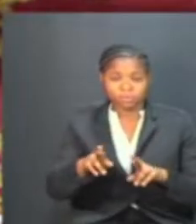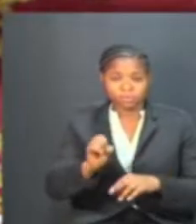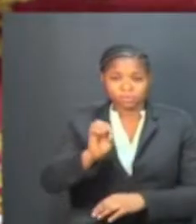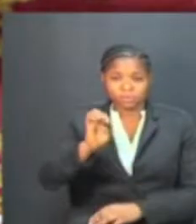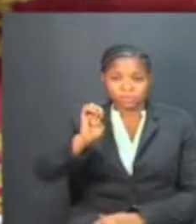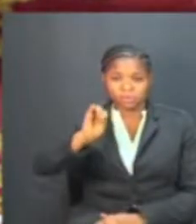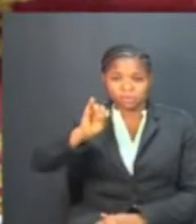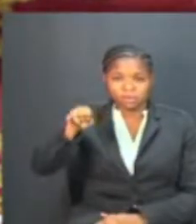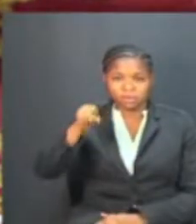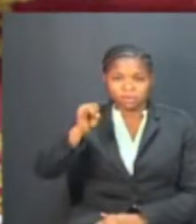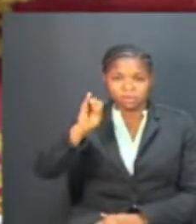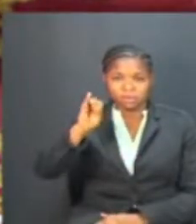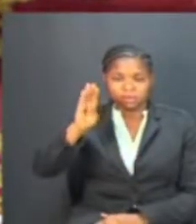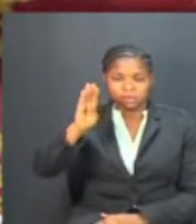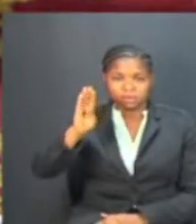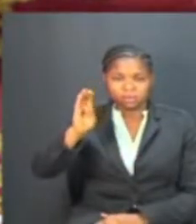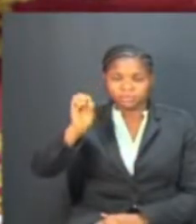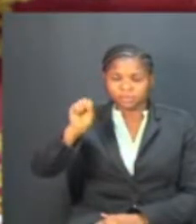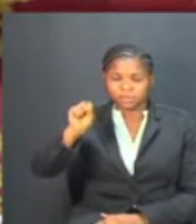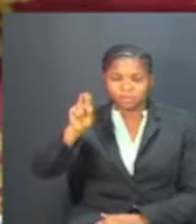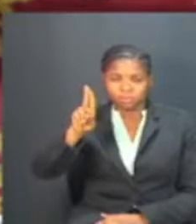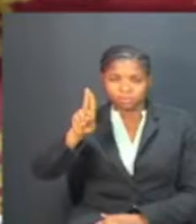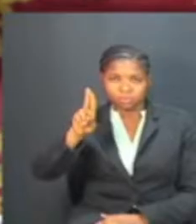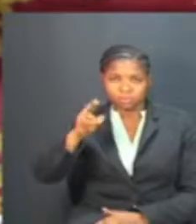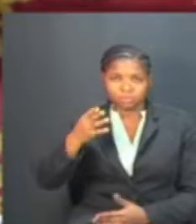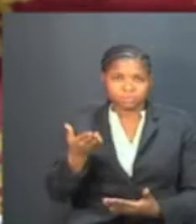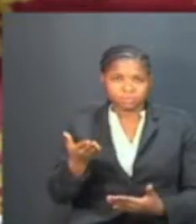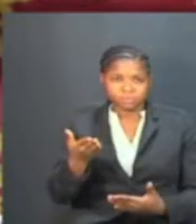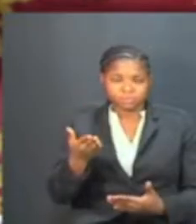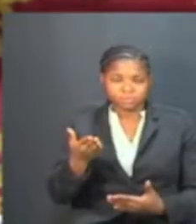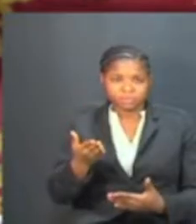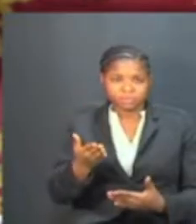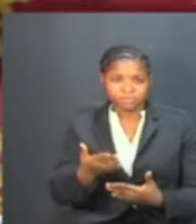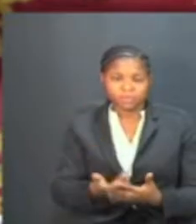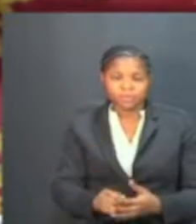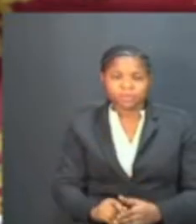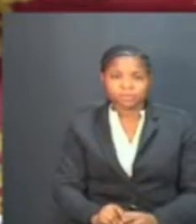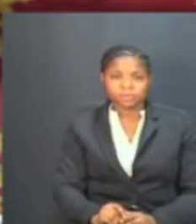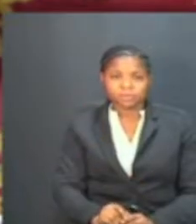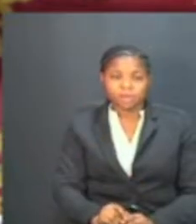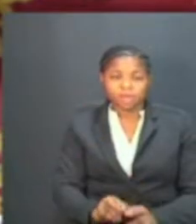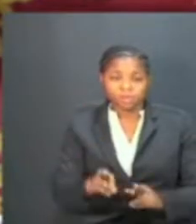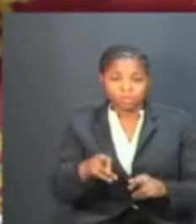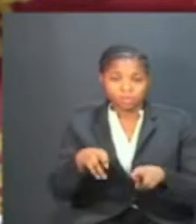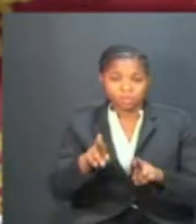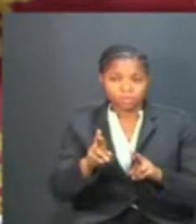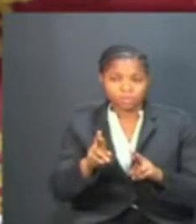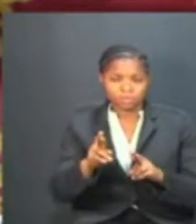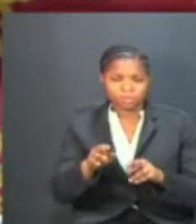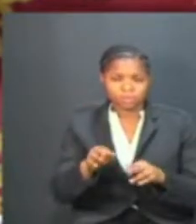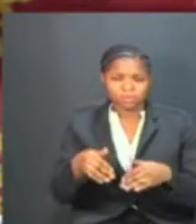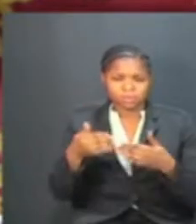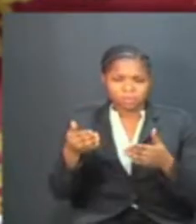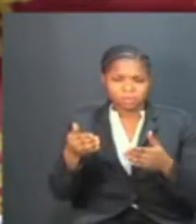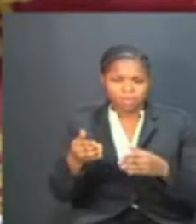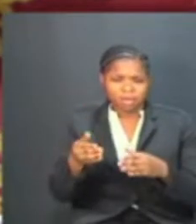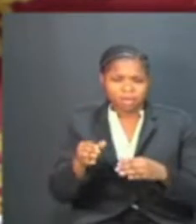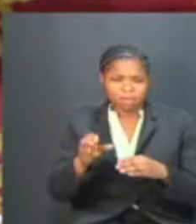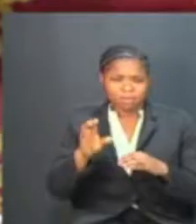Onwe Esien Pong Kwaso Road was awarded under contract